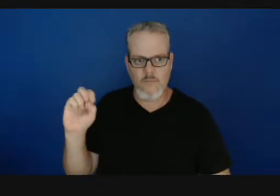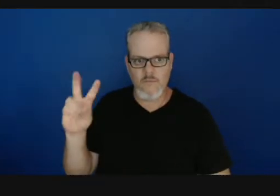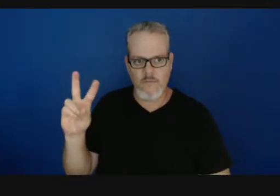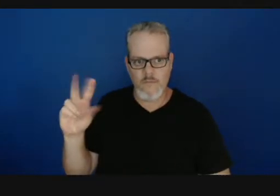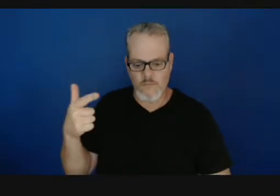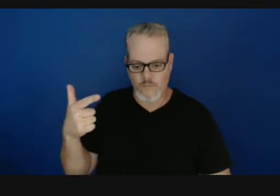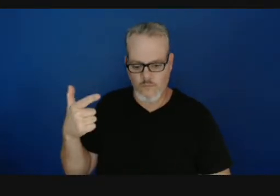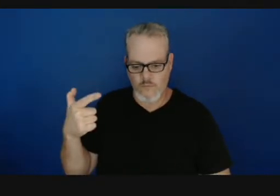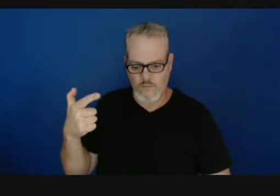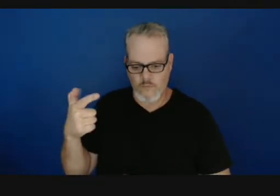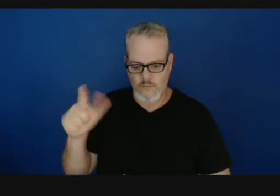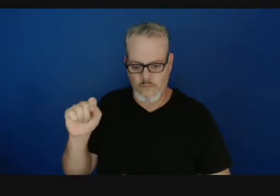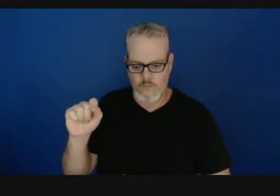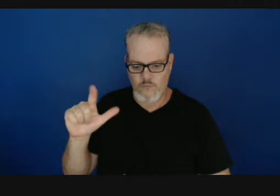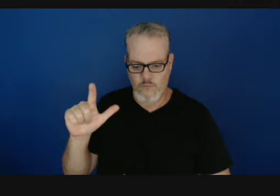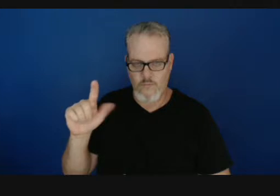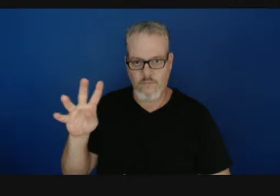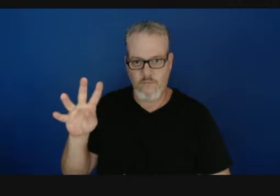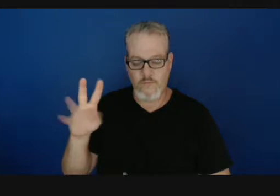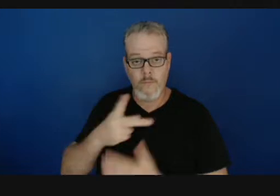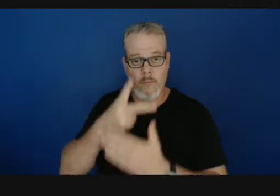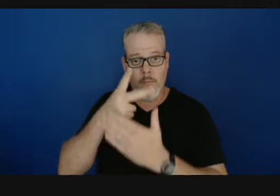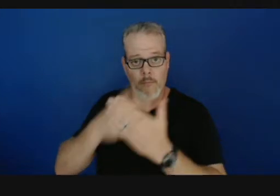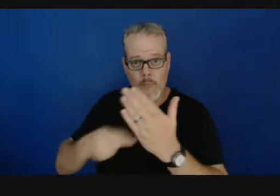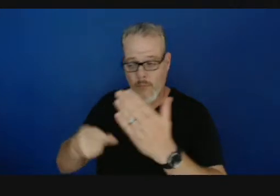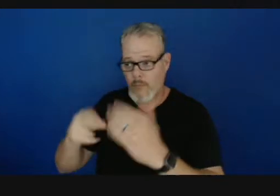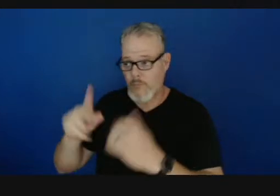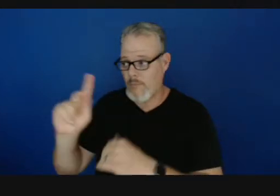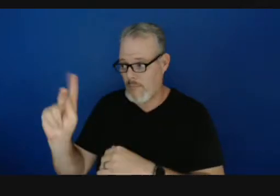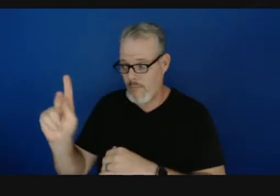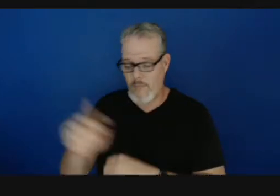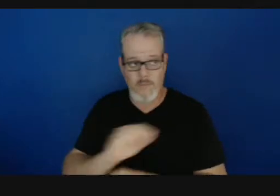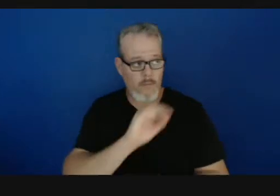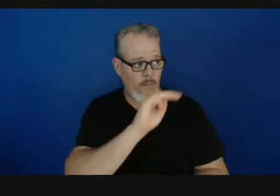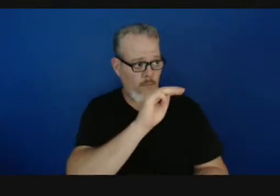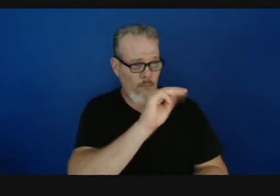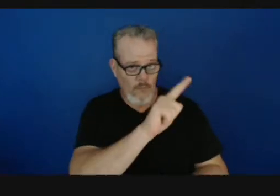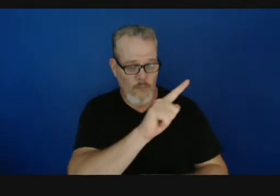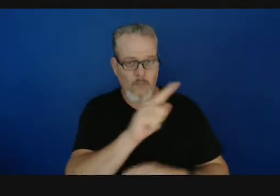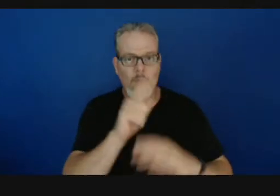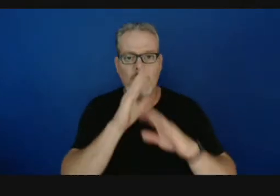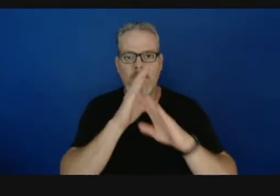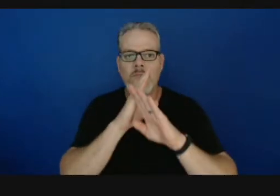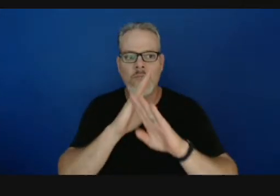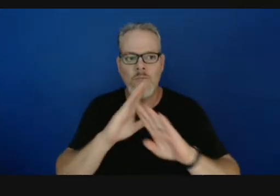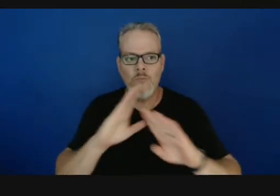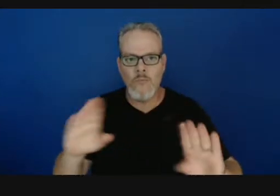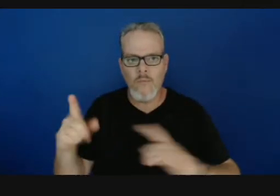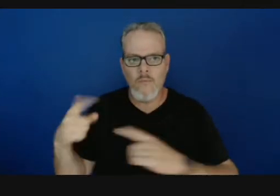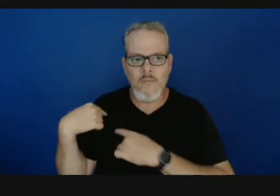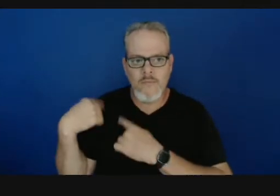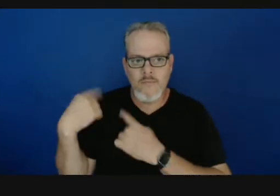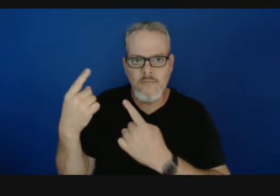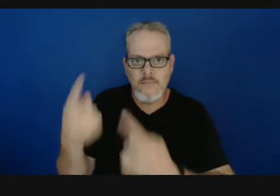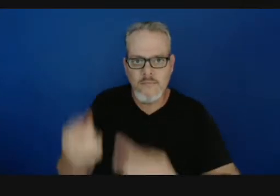quiet, but we'll bring you guys a special presentation on the upcoming anniversary of Mauna Loa today. So